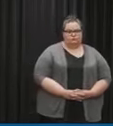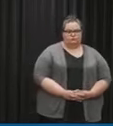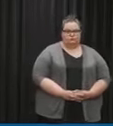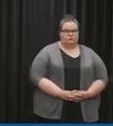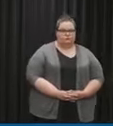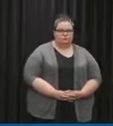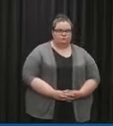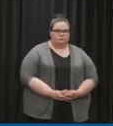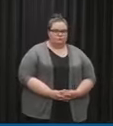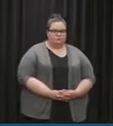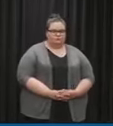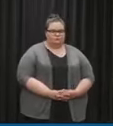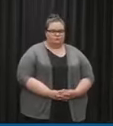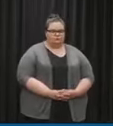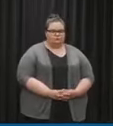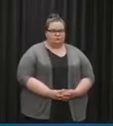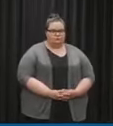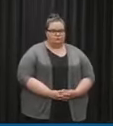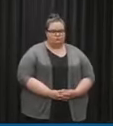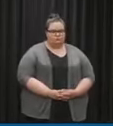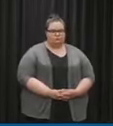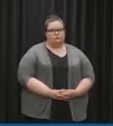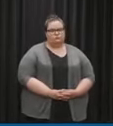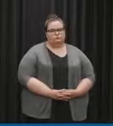are managed by